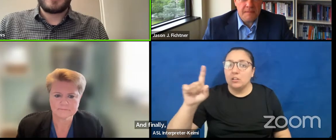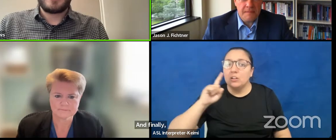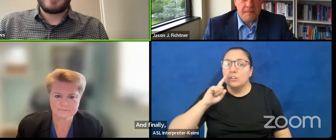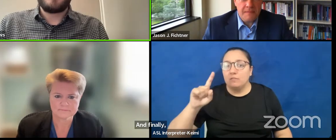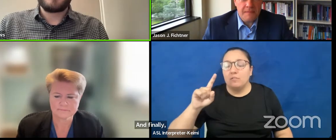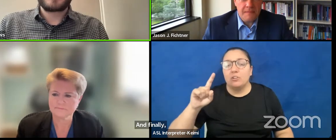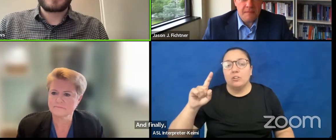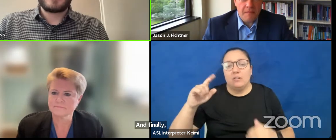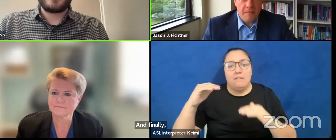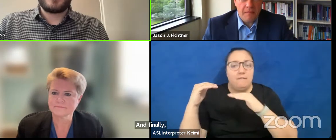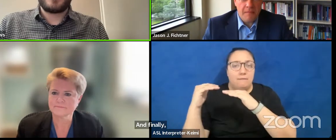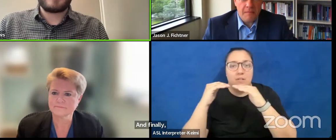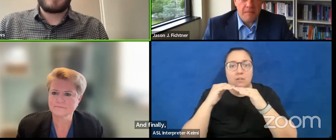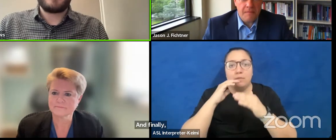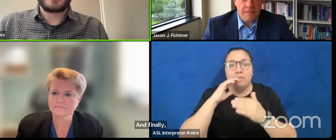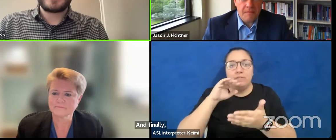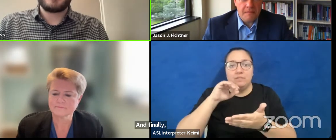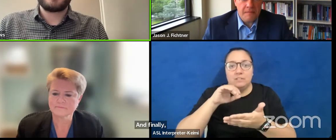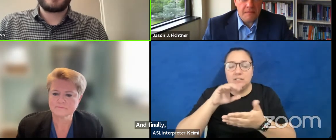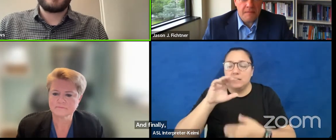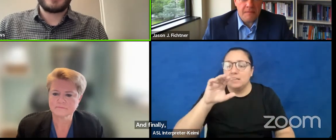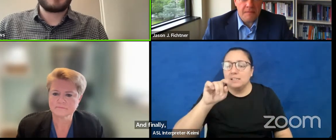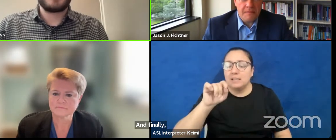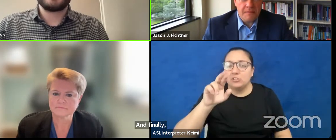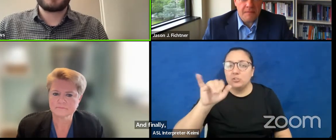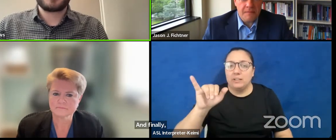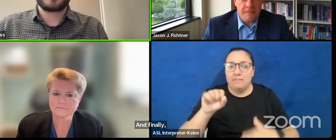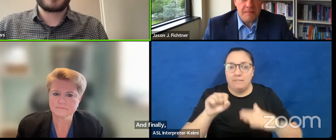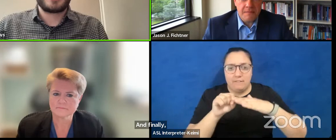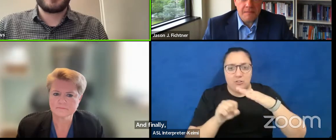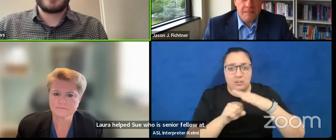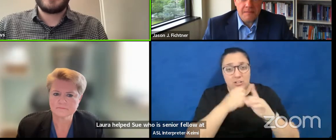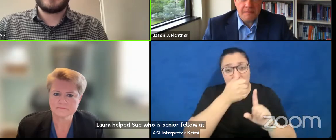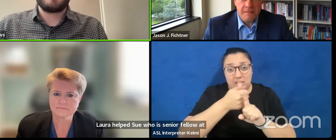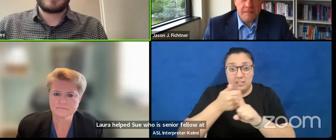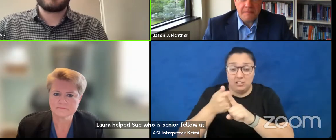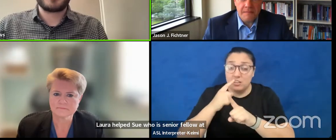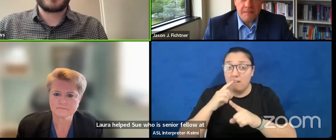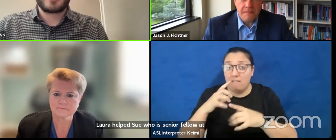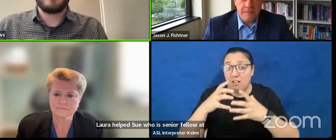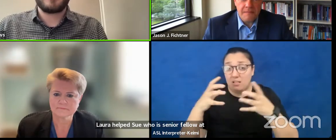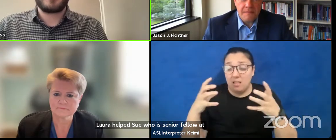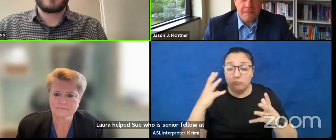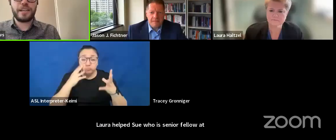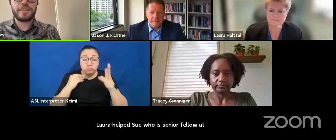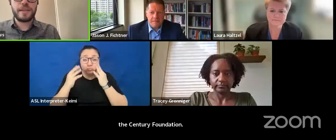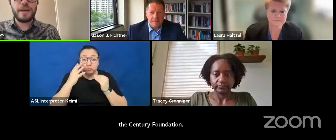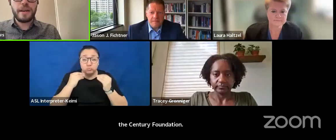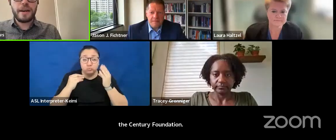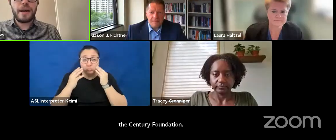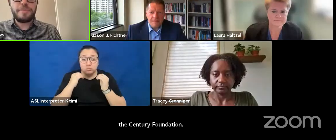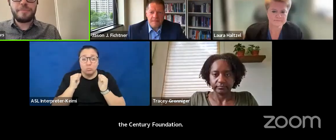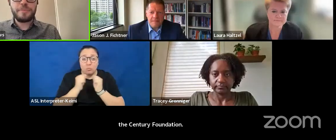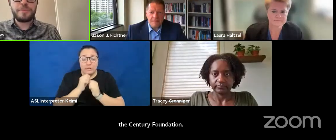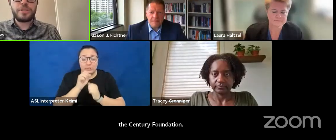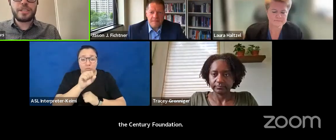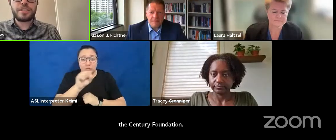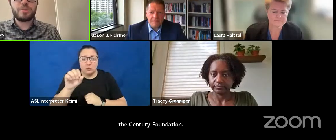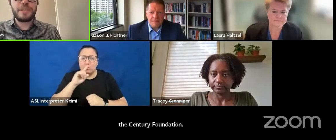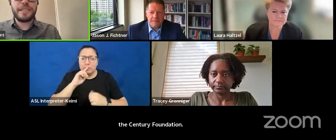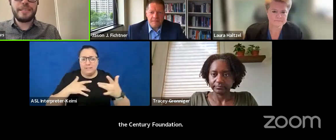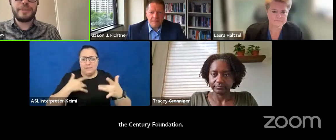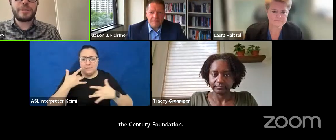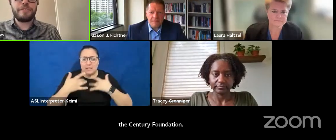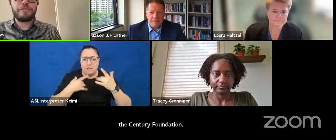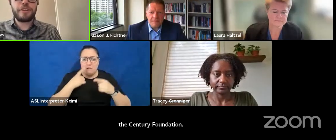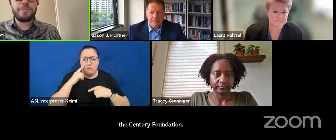Foundation. All of them have extensive experience with Social Security, and I'm really excited for their thoughts.